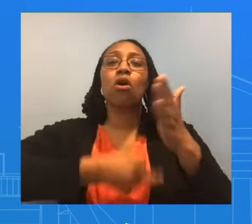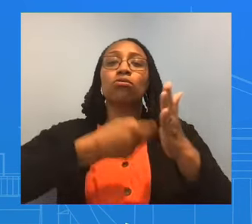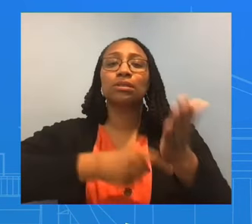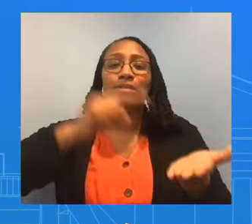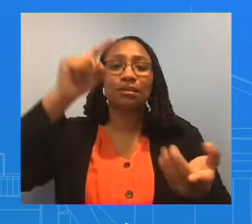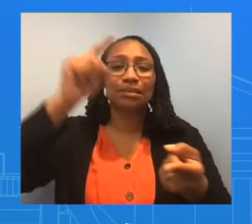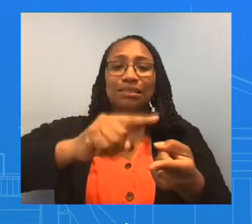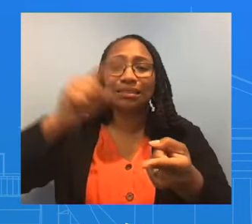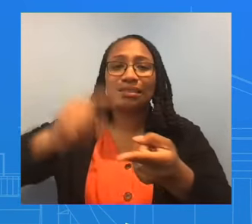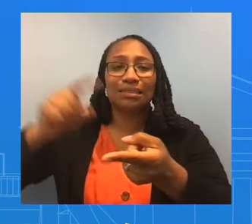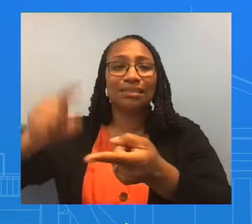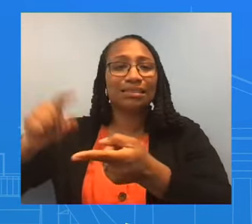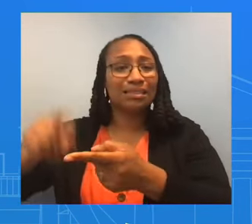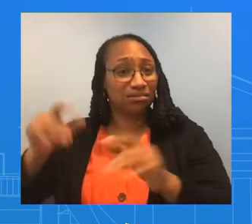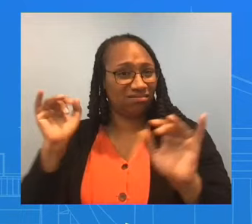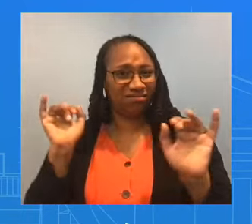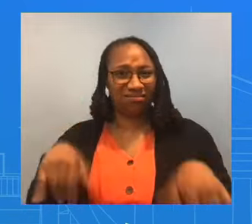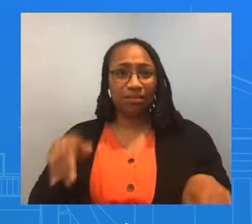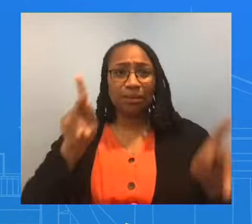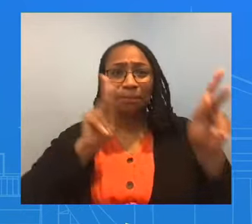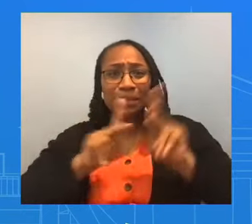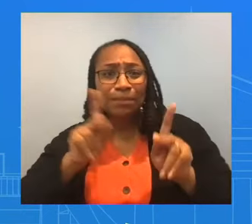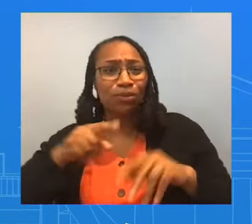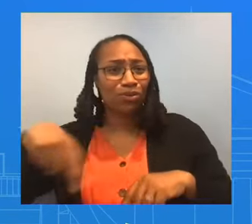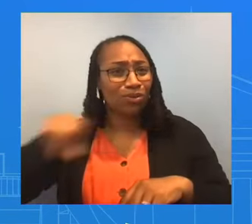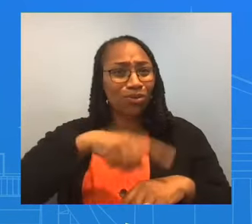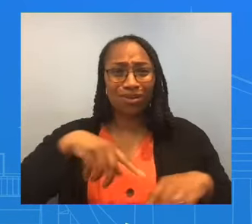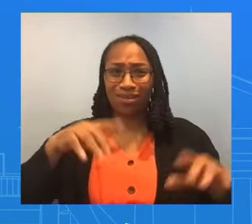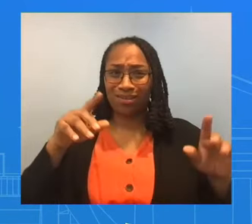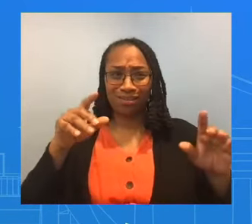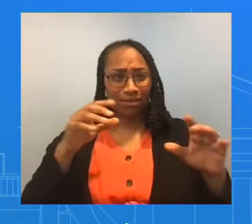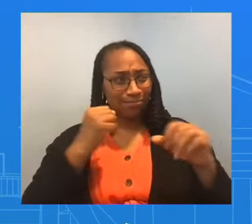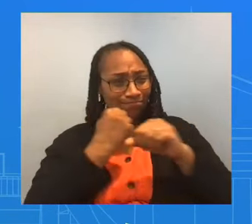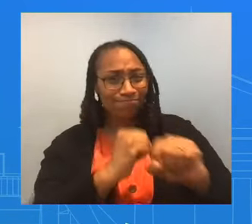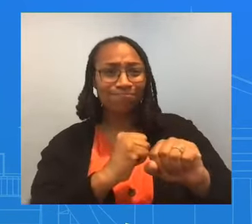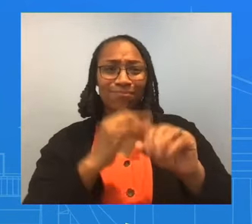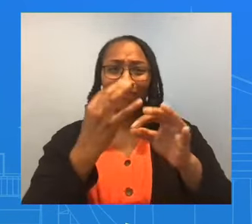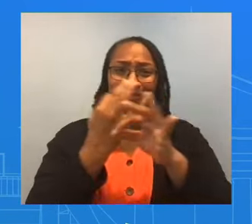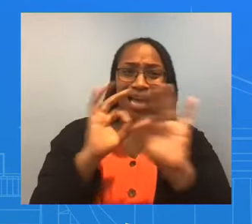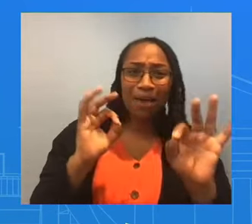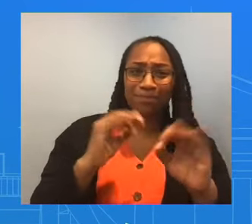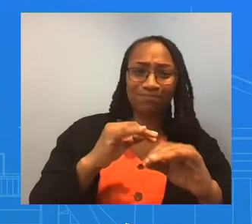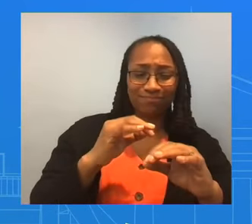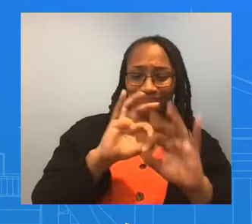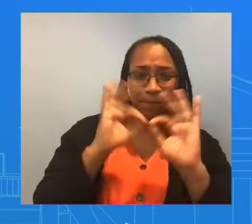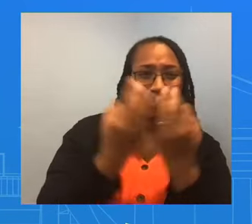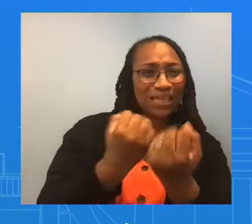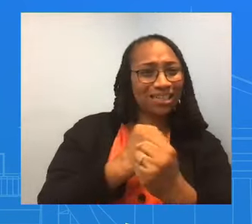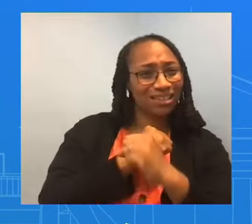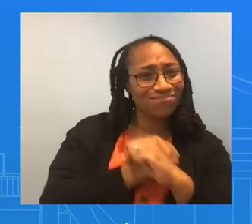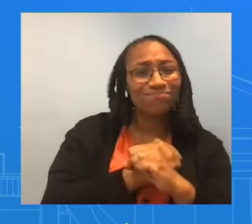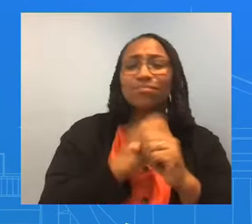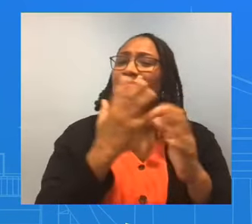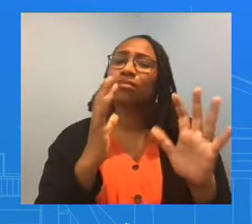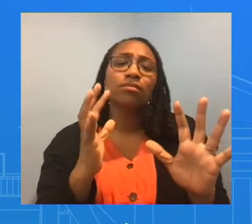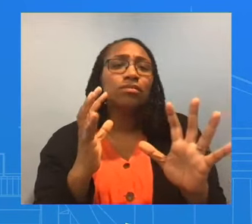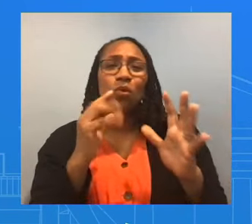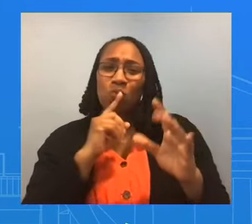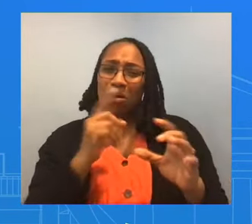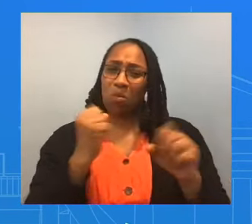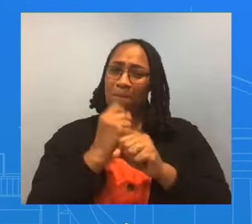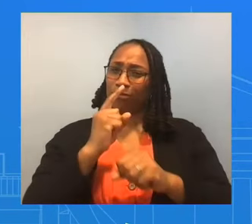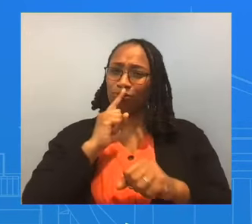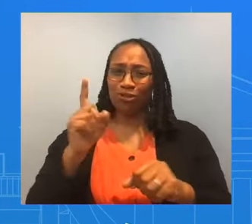And so he would love to work in that, you know, good faith, in a good faith with congressional